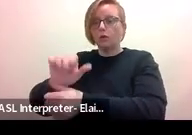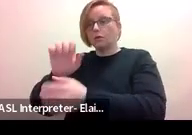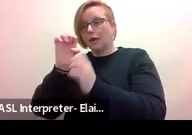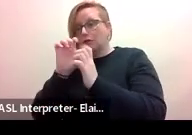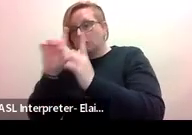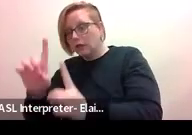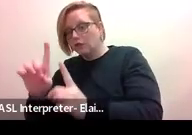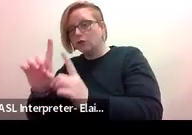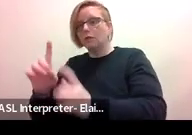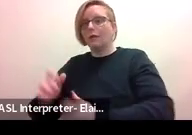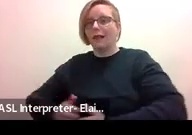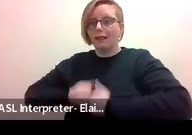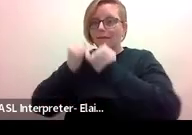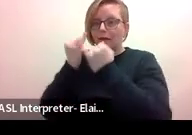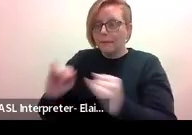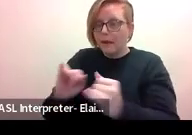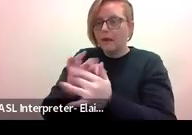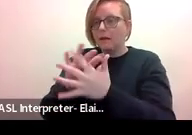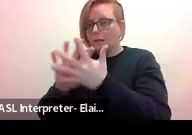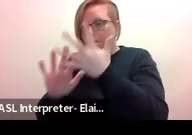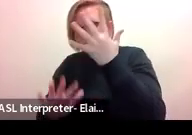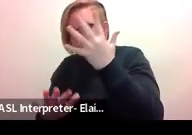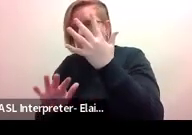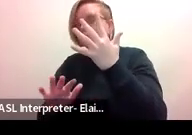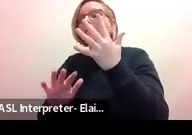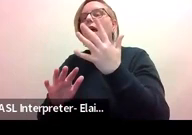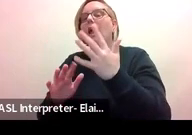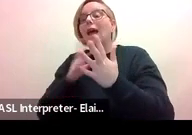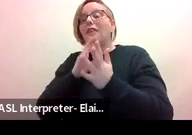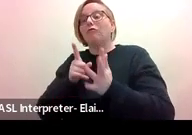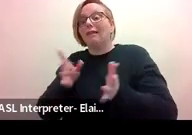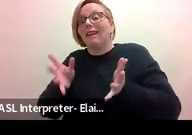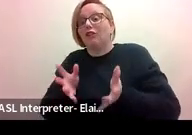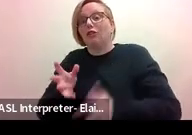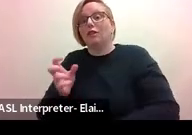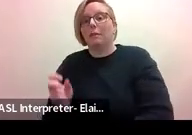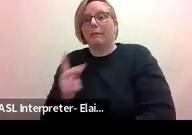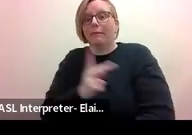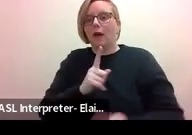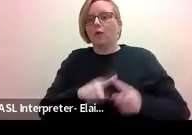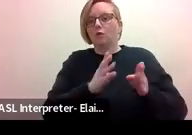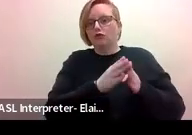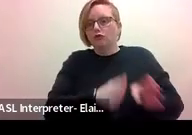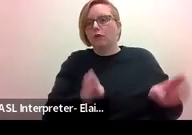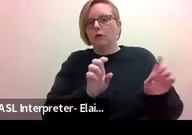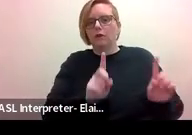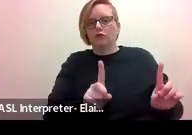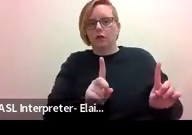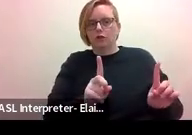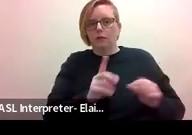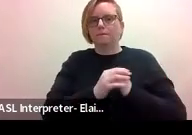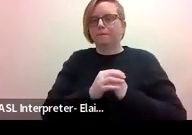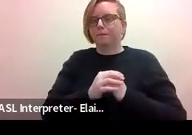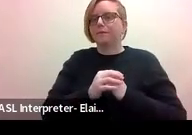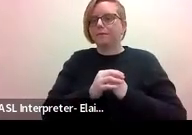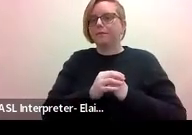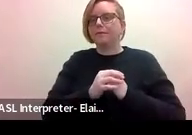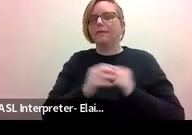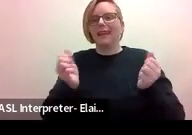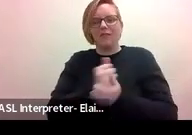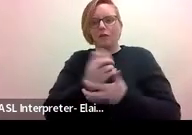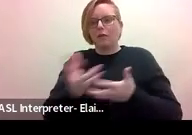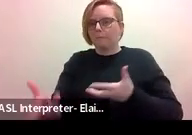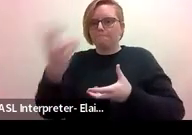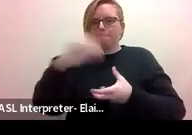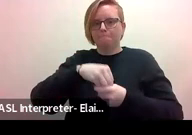general education. So you can see all of those pieces right up to that post-secondary planning are included in this.